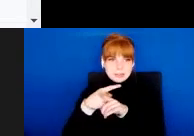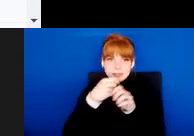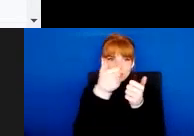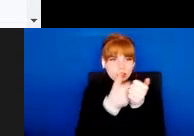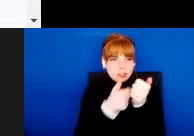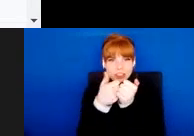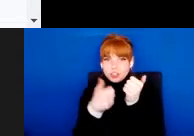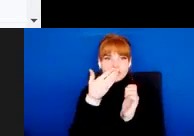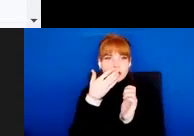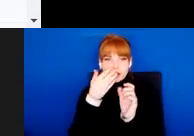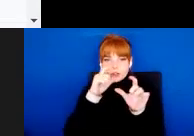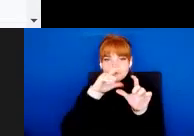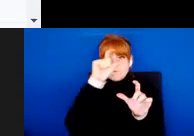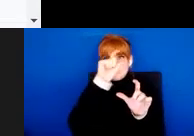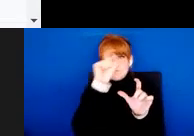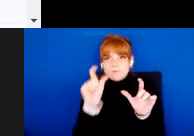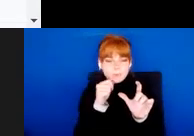colors